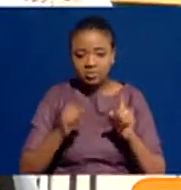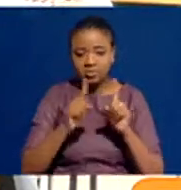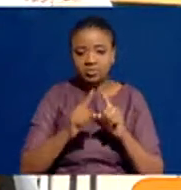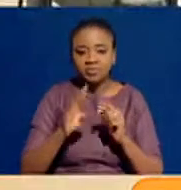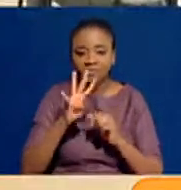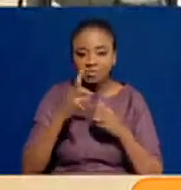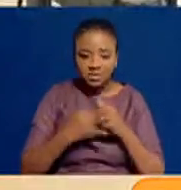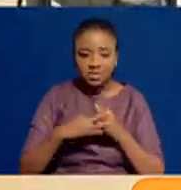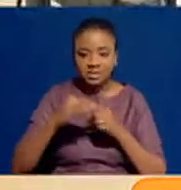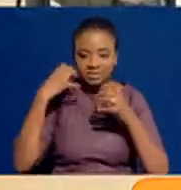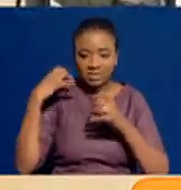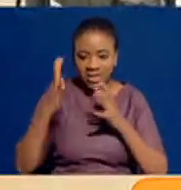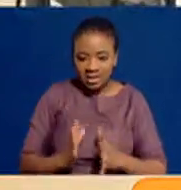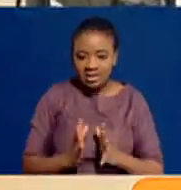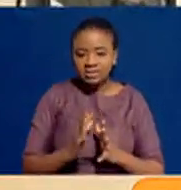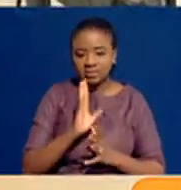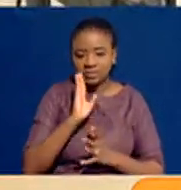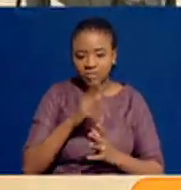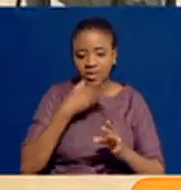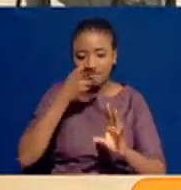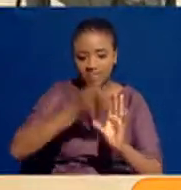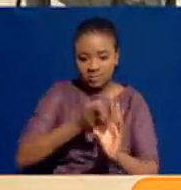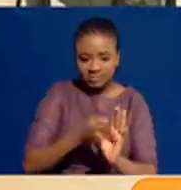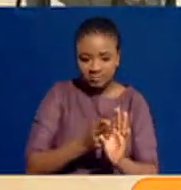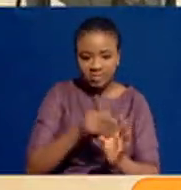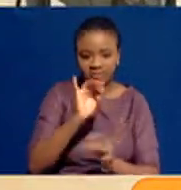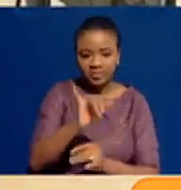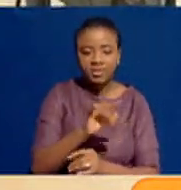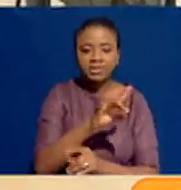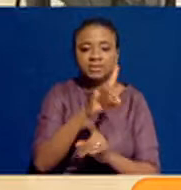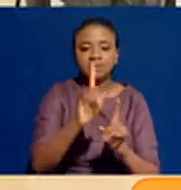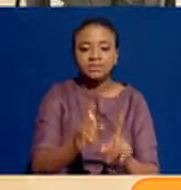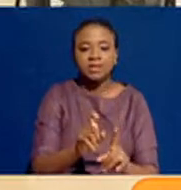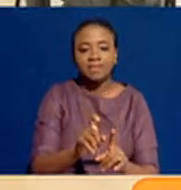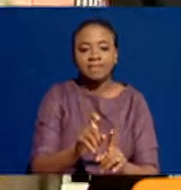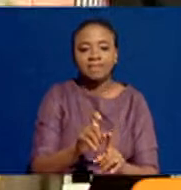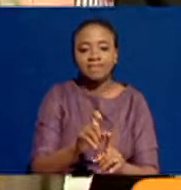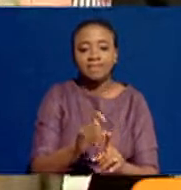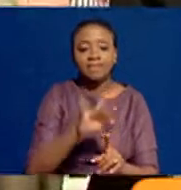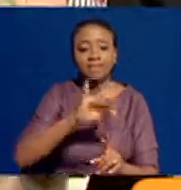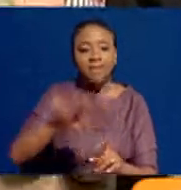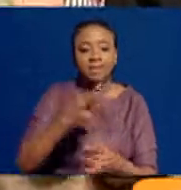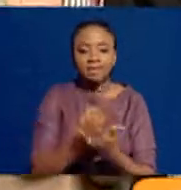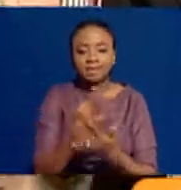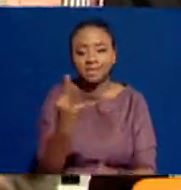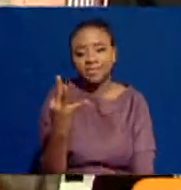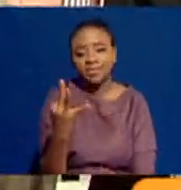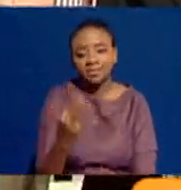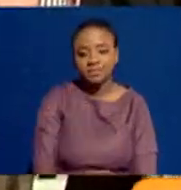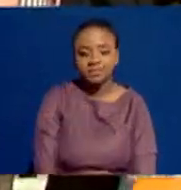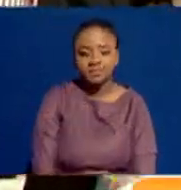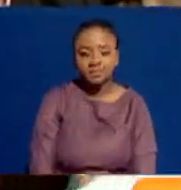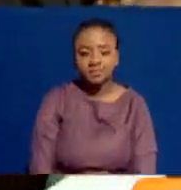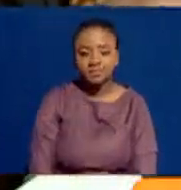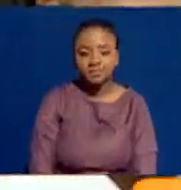3,416,048 candidates are expected to sit for their national examinations in less than 3 weeks.